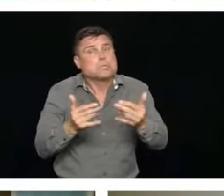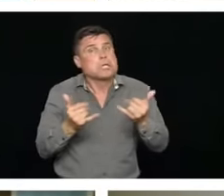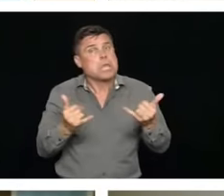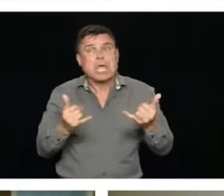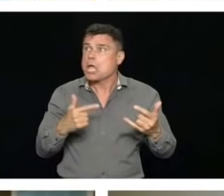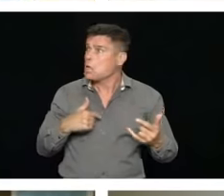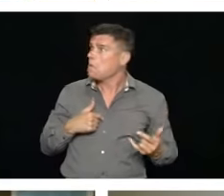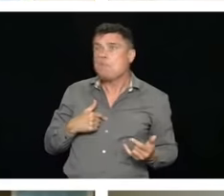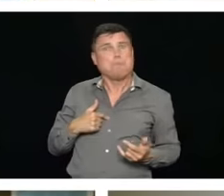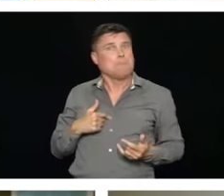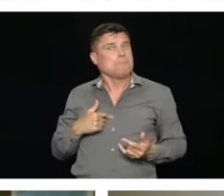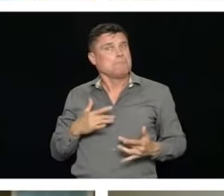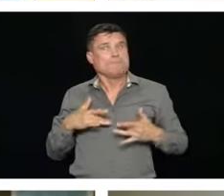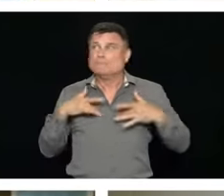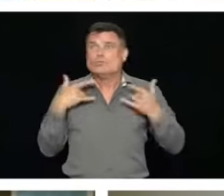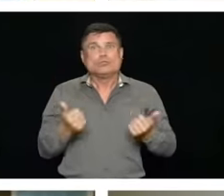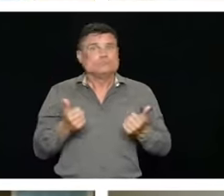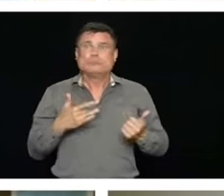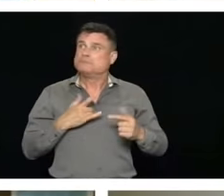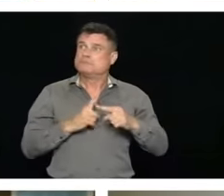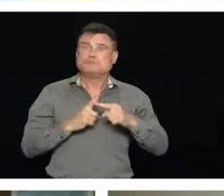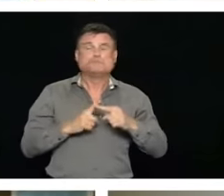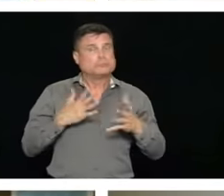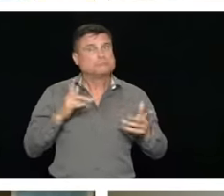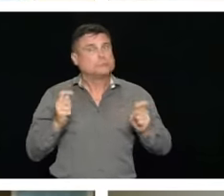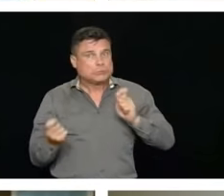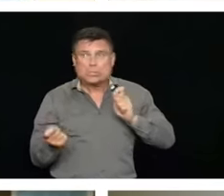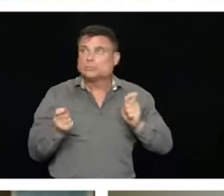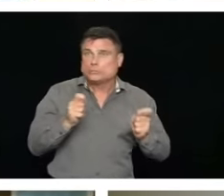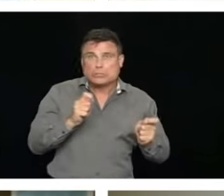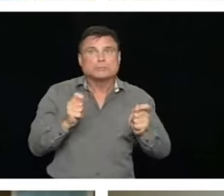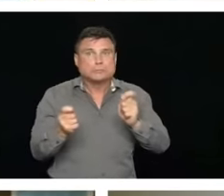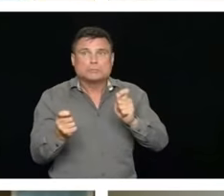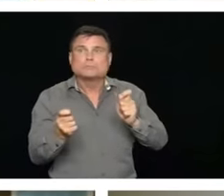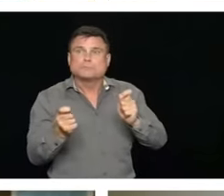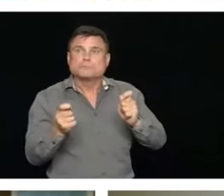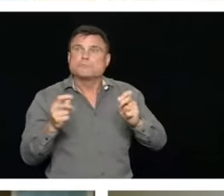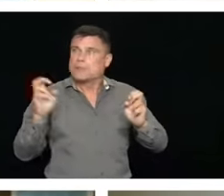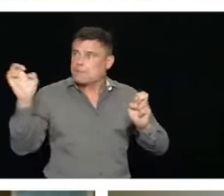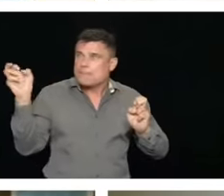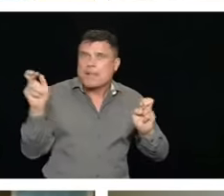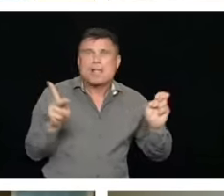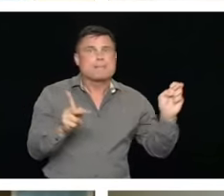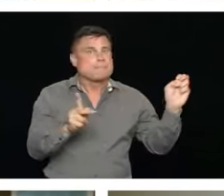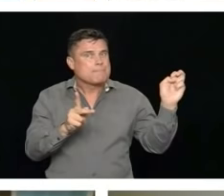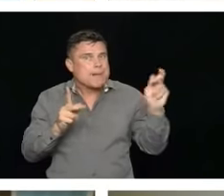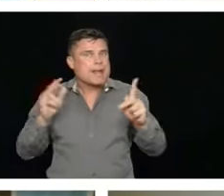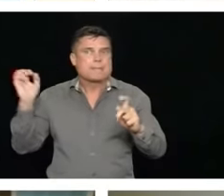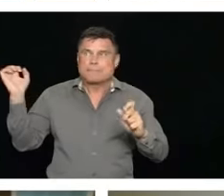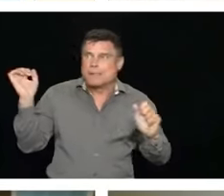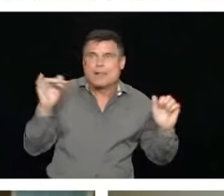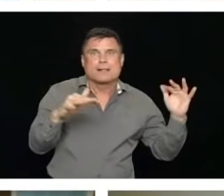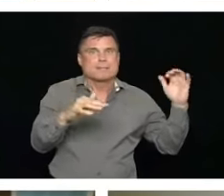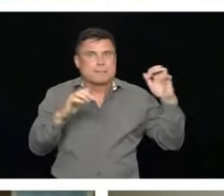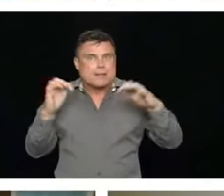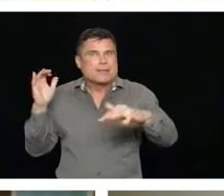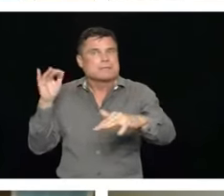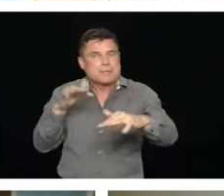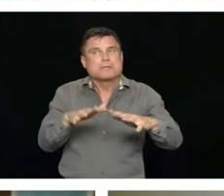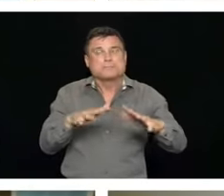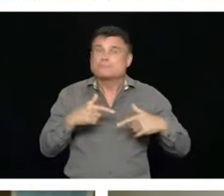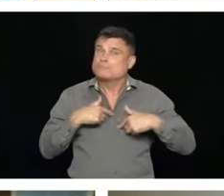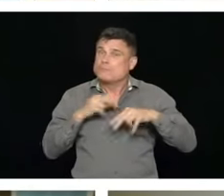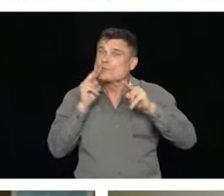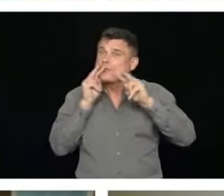strong direction to get to this place, and to all of British Columbians for doing their part. I'm looking forward to tonight to being able to answer some of the